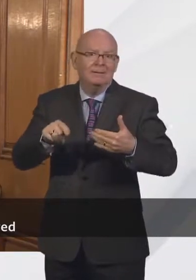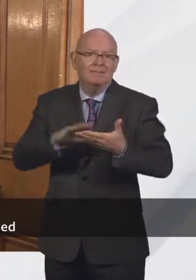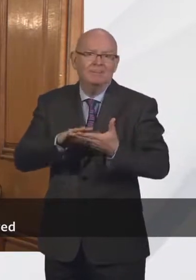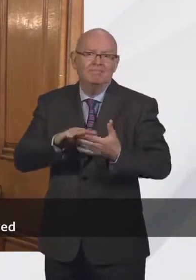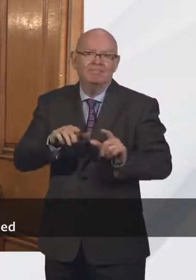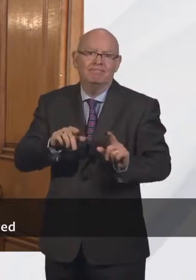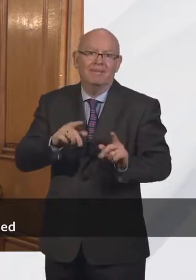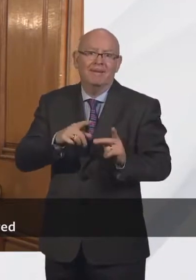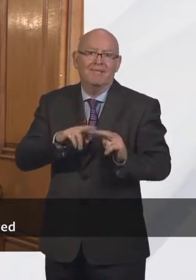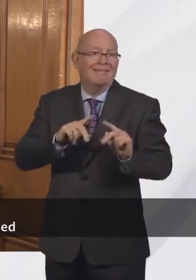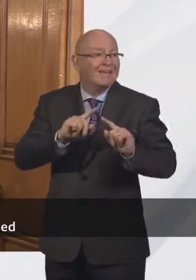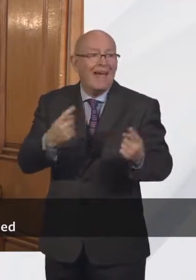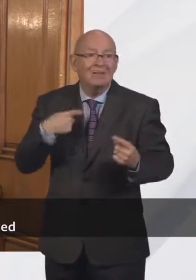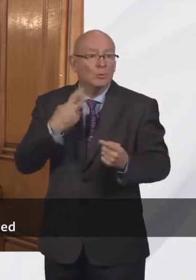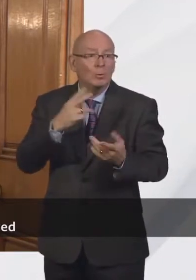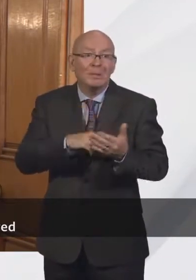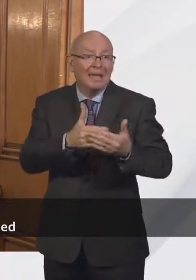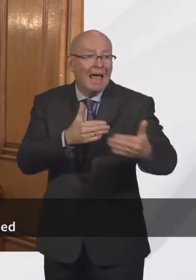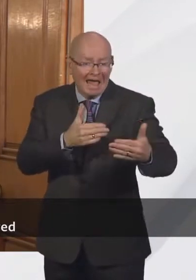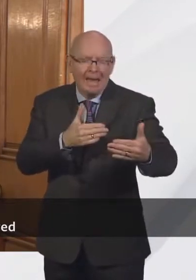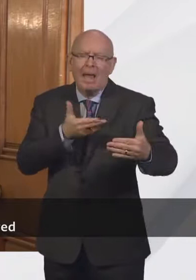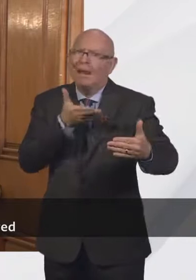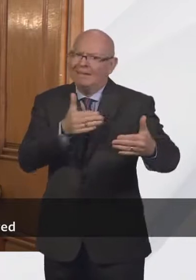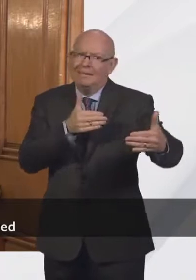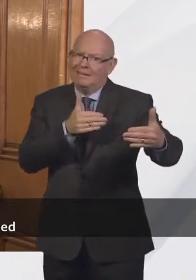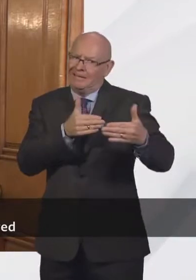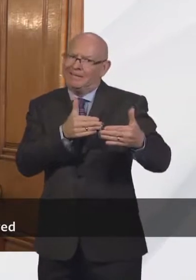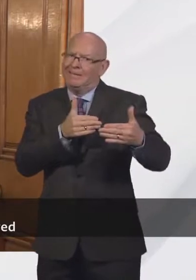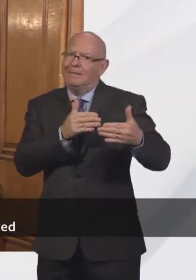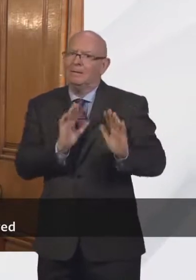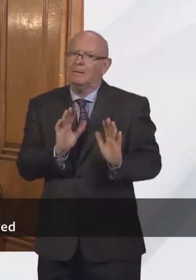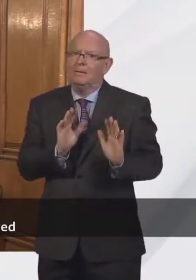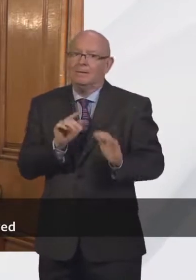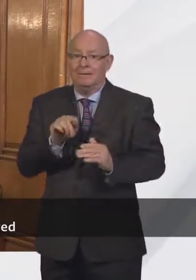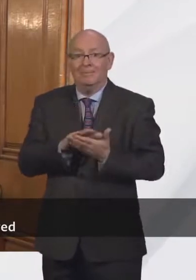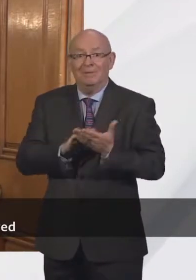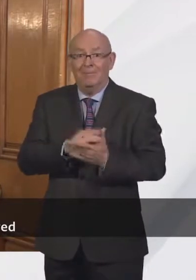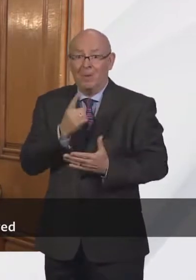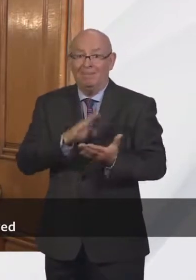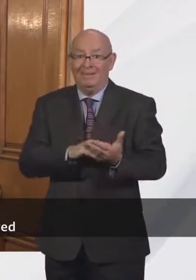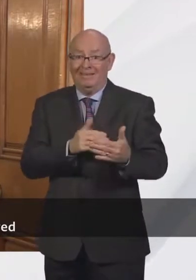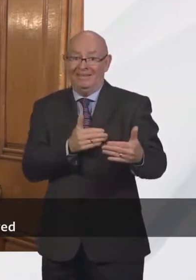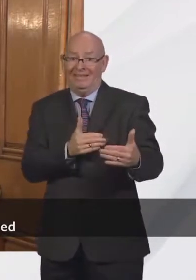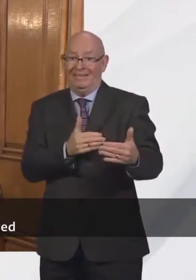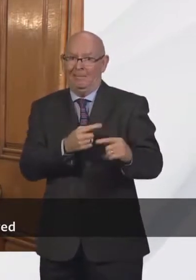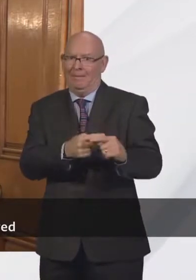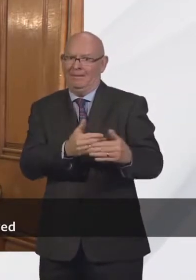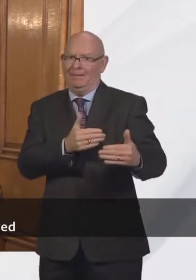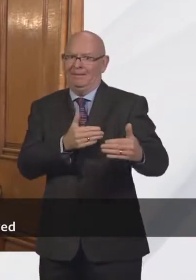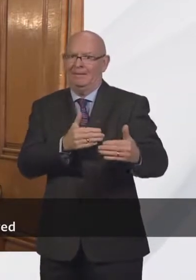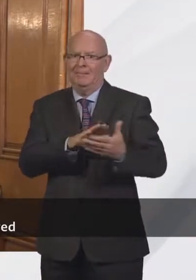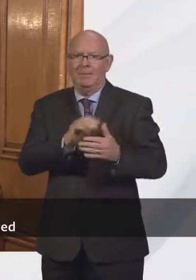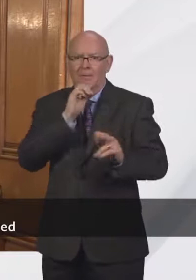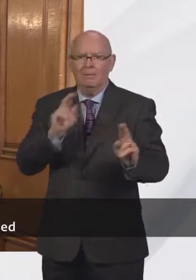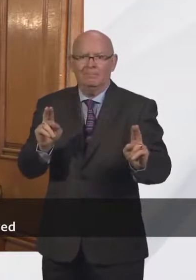from each other, providing hand washing facilities, minimising the amount of time you spend with people